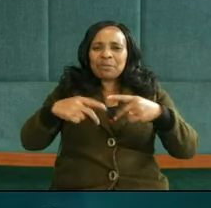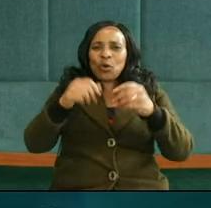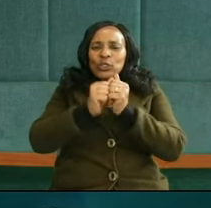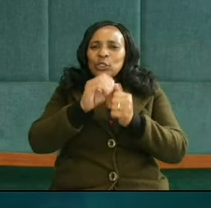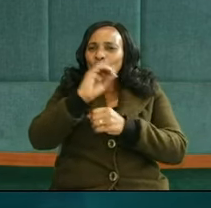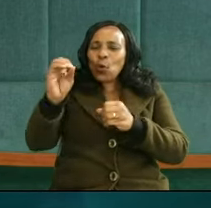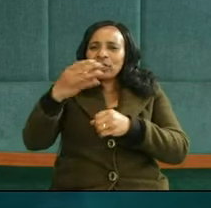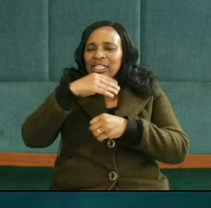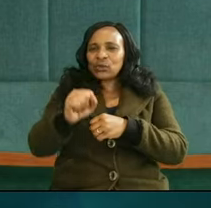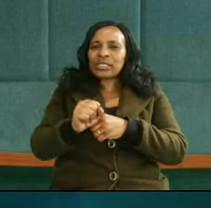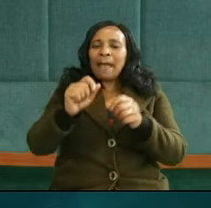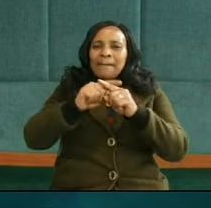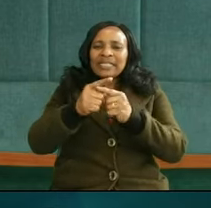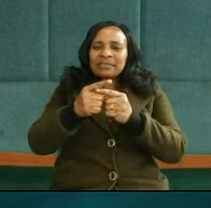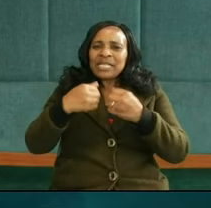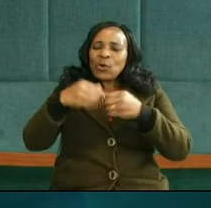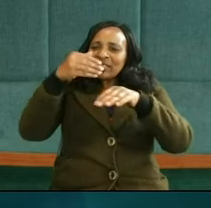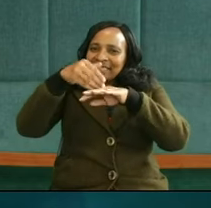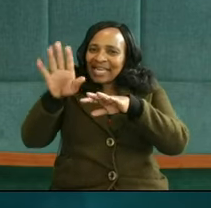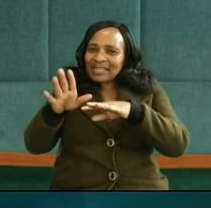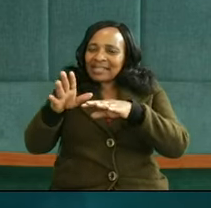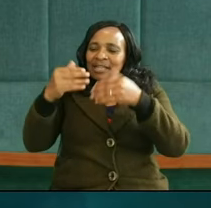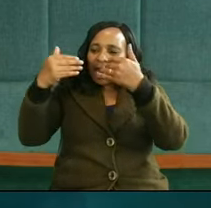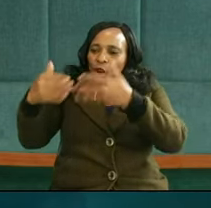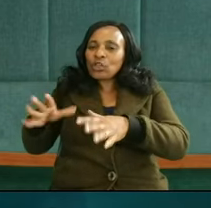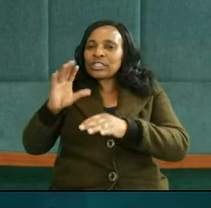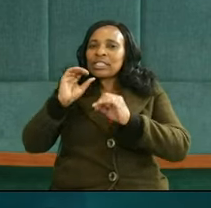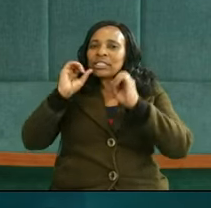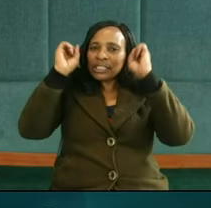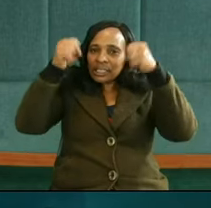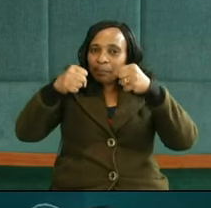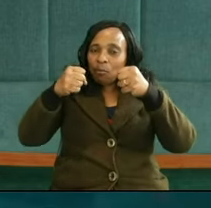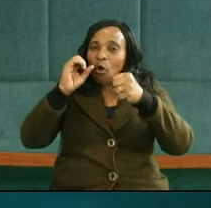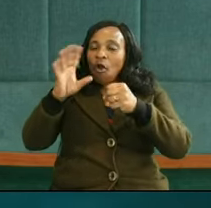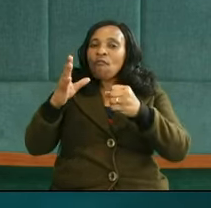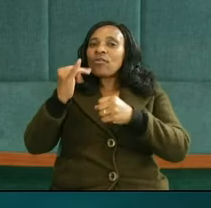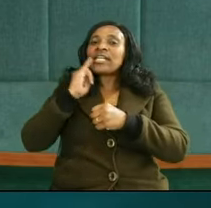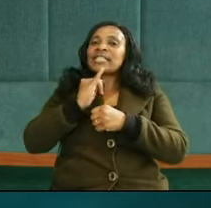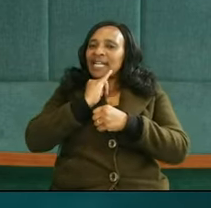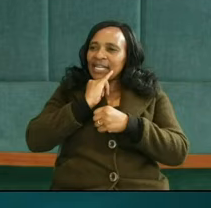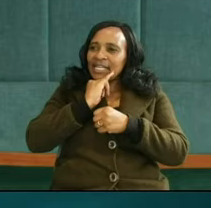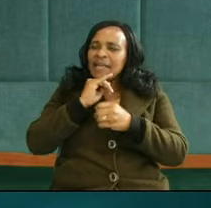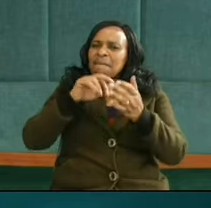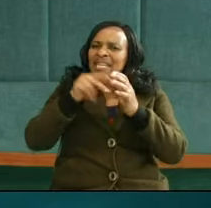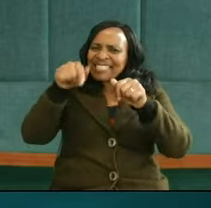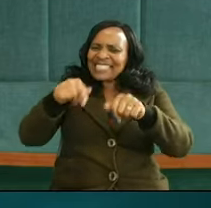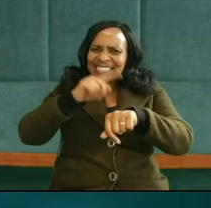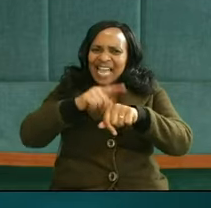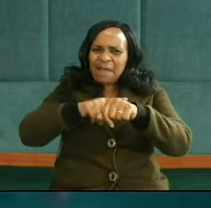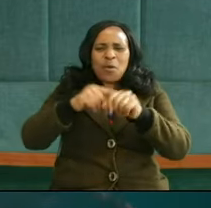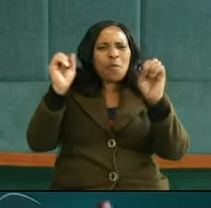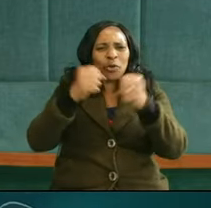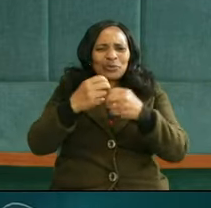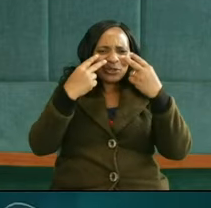fact, he says, I was sent to the lost sheep of Israel. And therefore, meaning that this lady did not deserve to